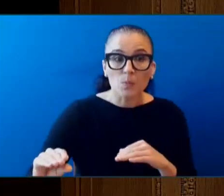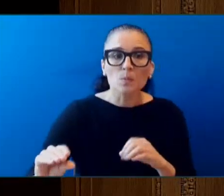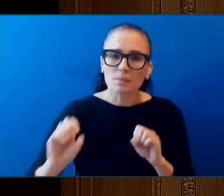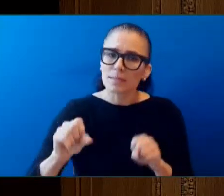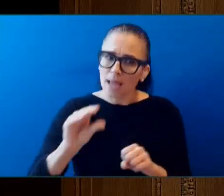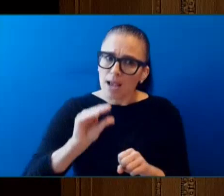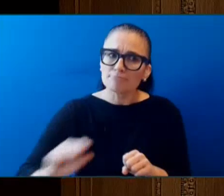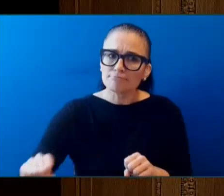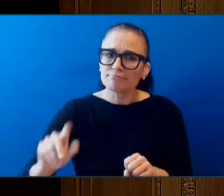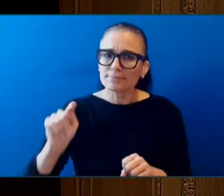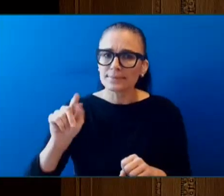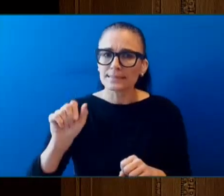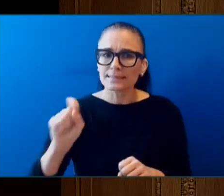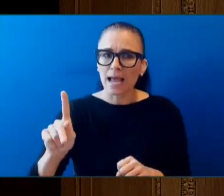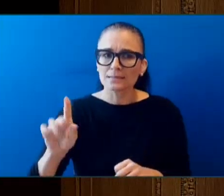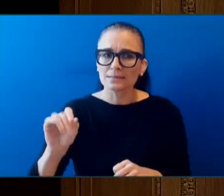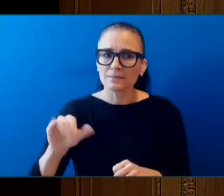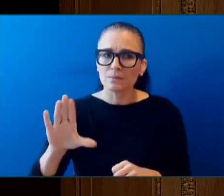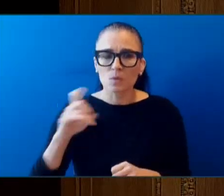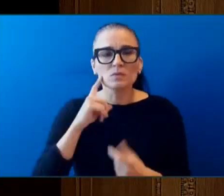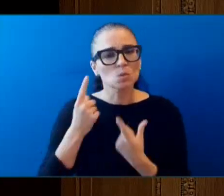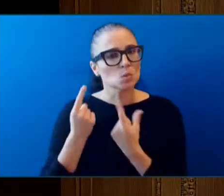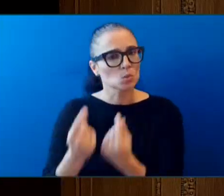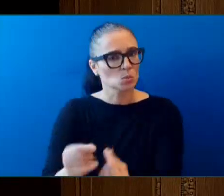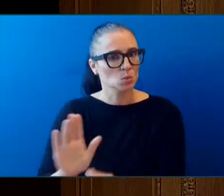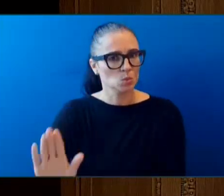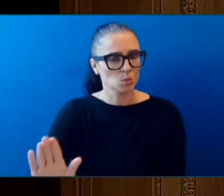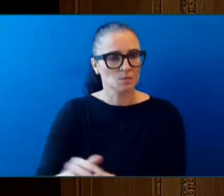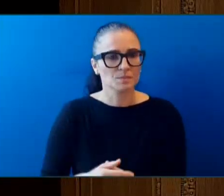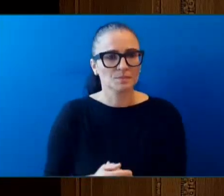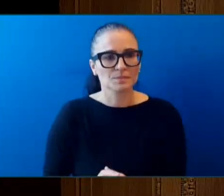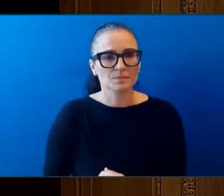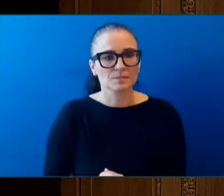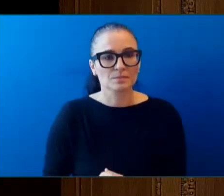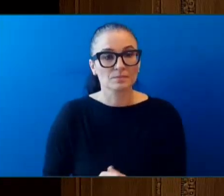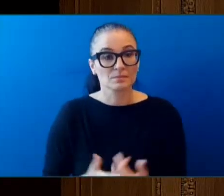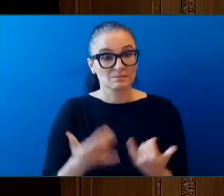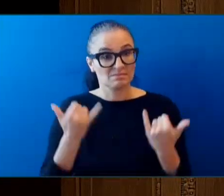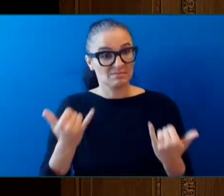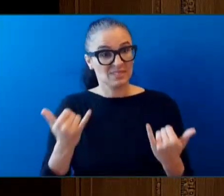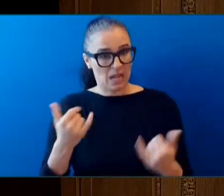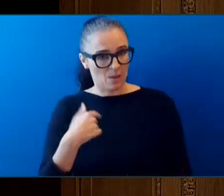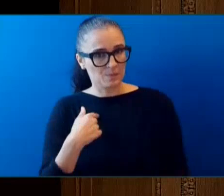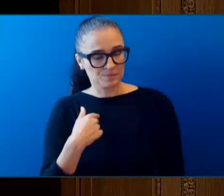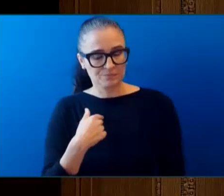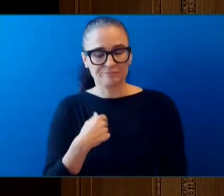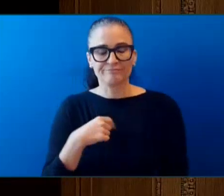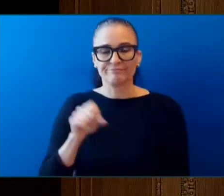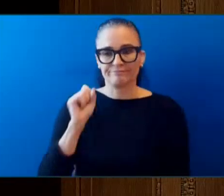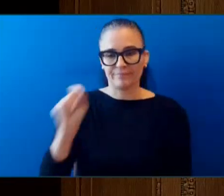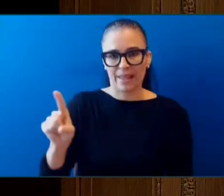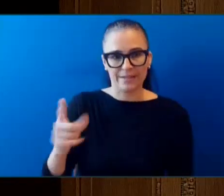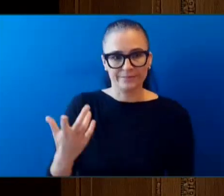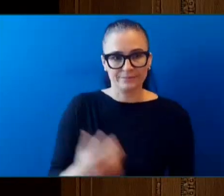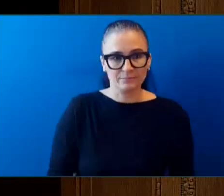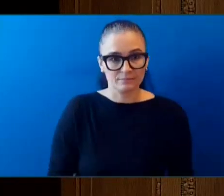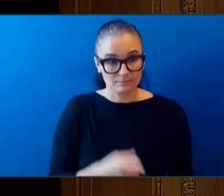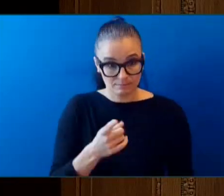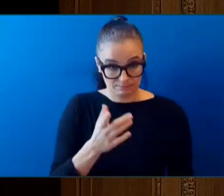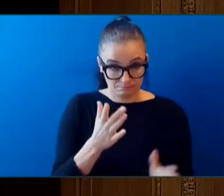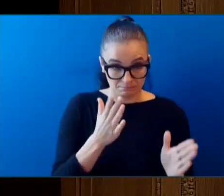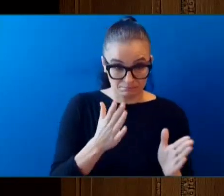The question for the Premier, is he planning to overrule the BCUC and